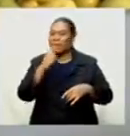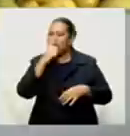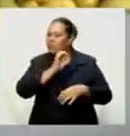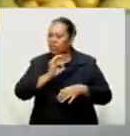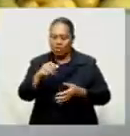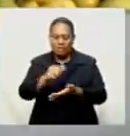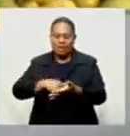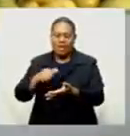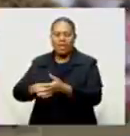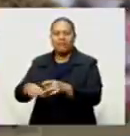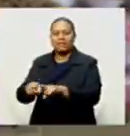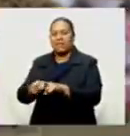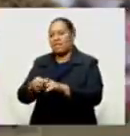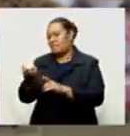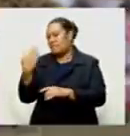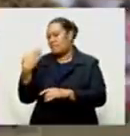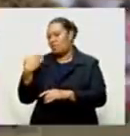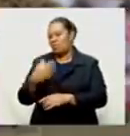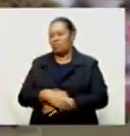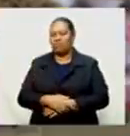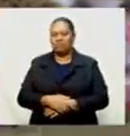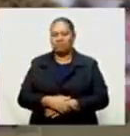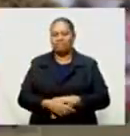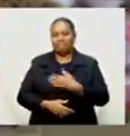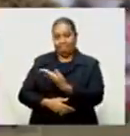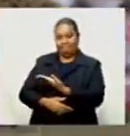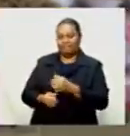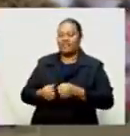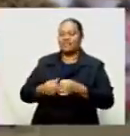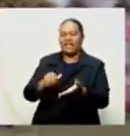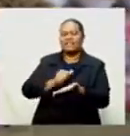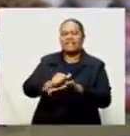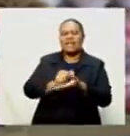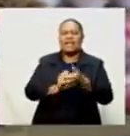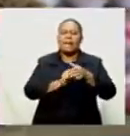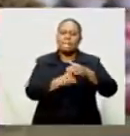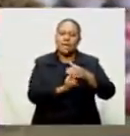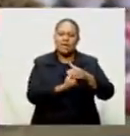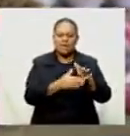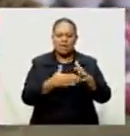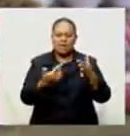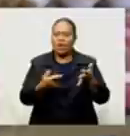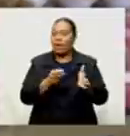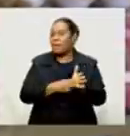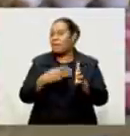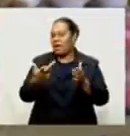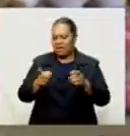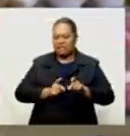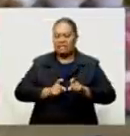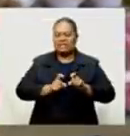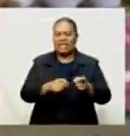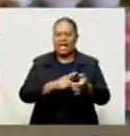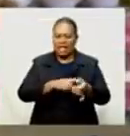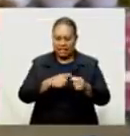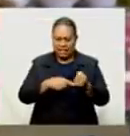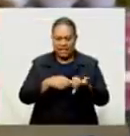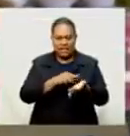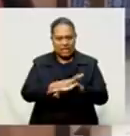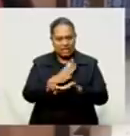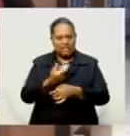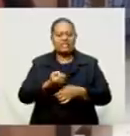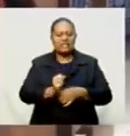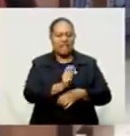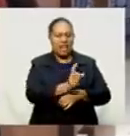they used to. I started selling this vegan from Monday, but now it's Wednesday. The vegan still lying there on top of my